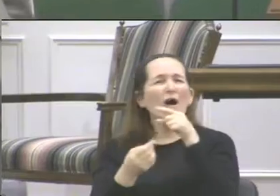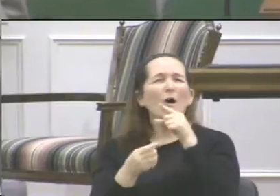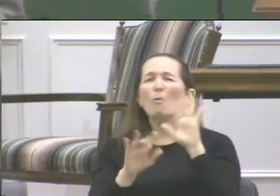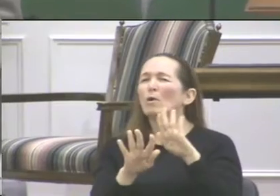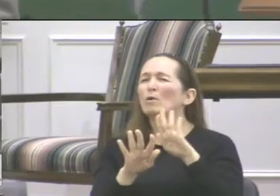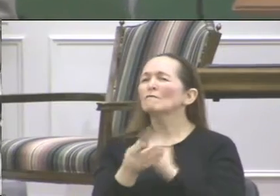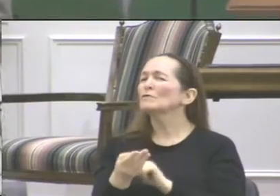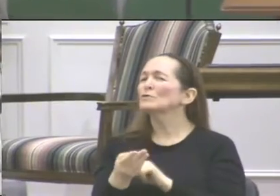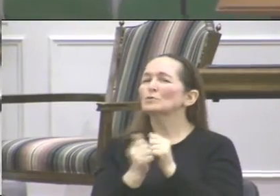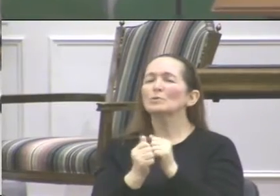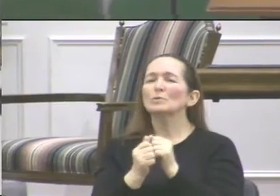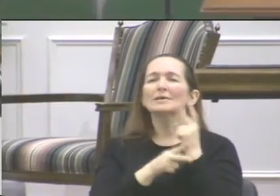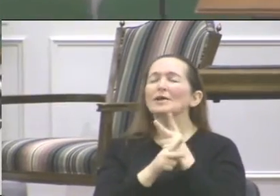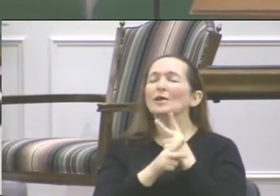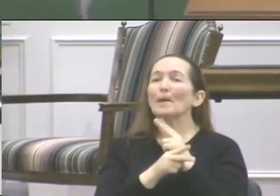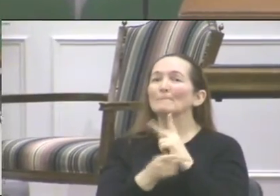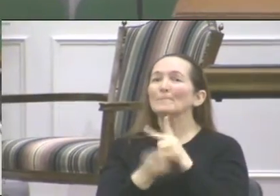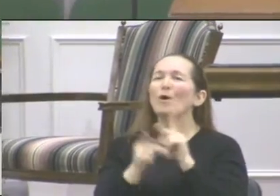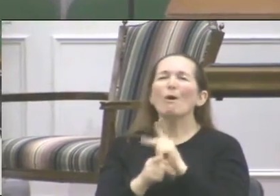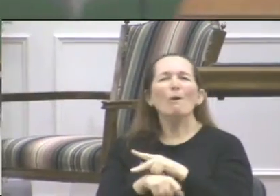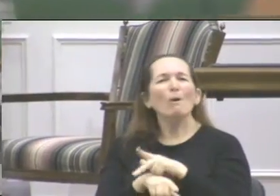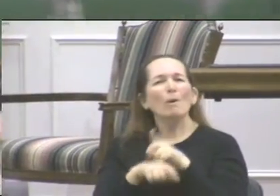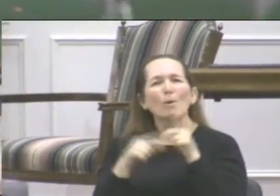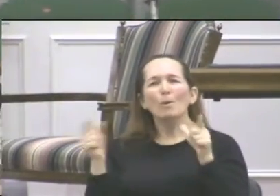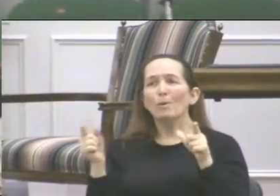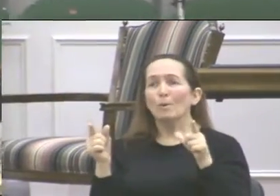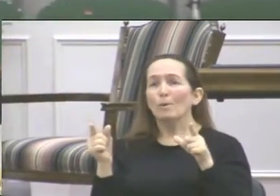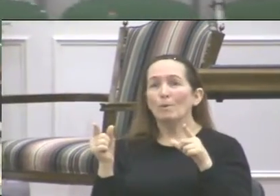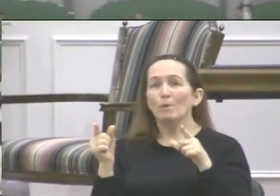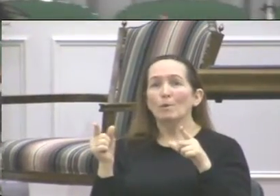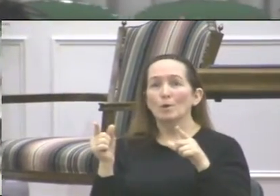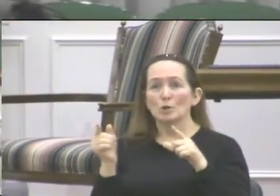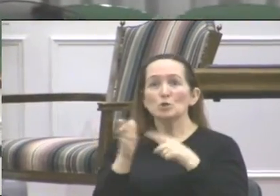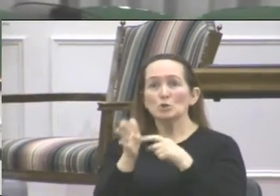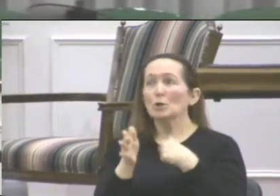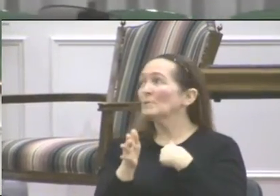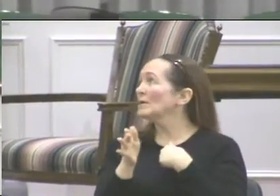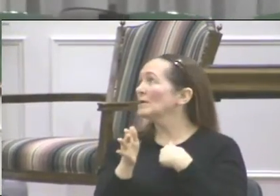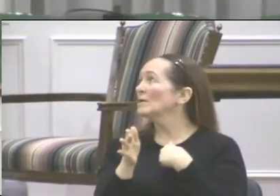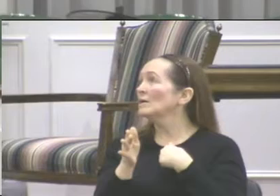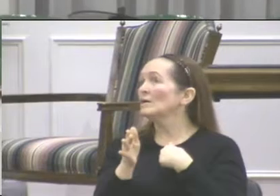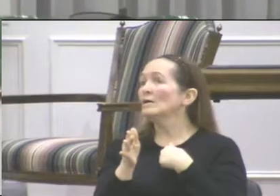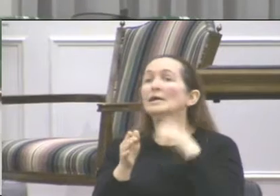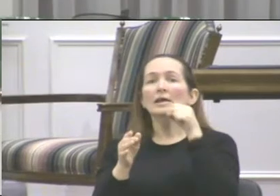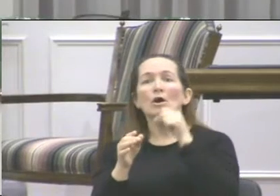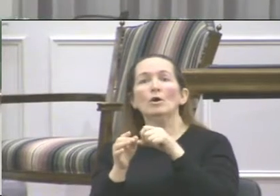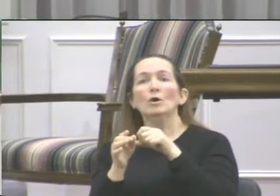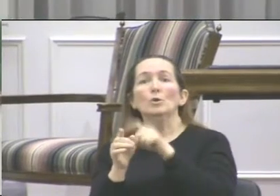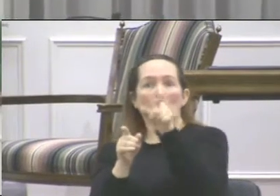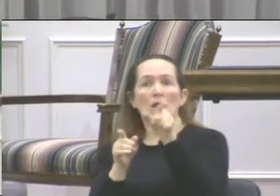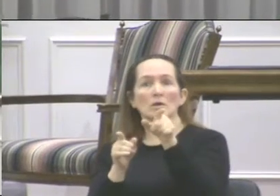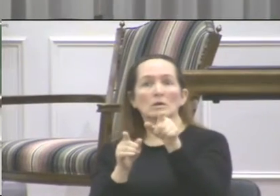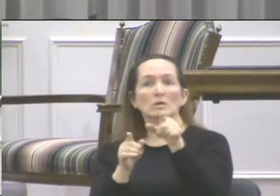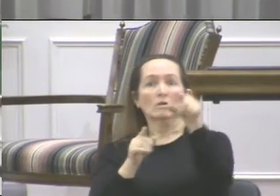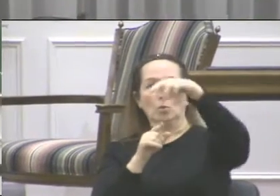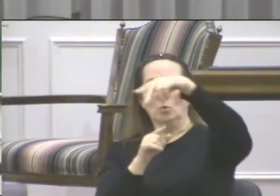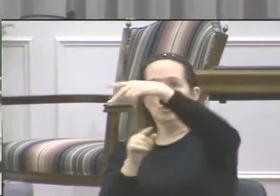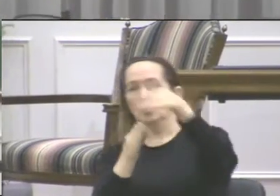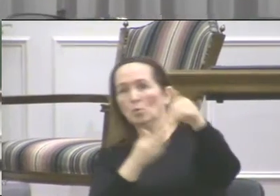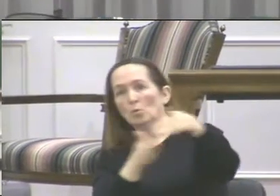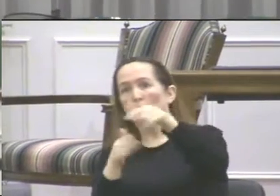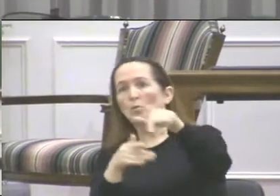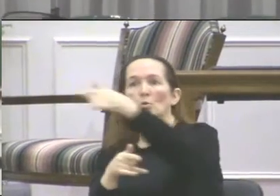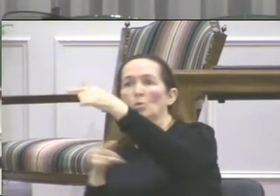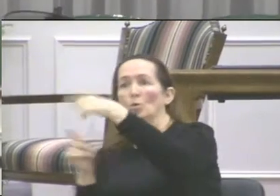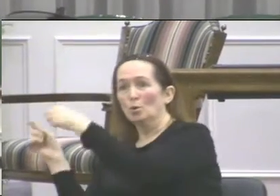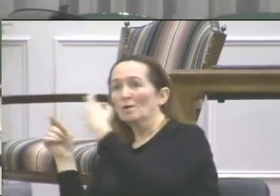with caring people." "Oh, great. Could you direct me there?" "Yeah, you go outside and you walk down the sidewalk and